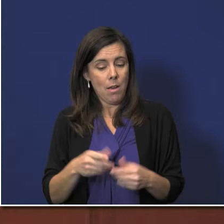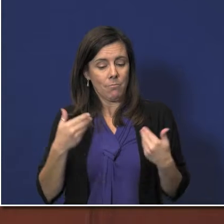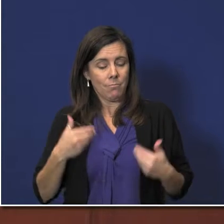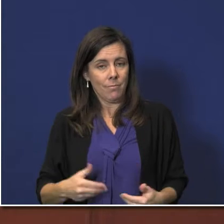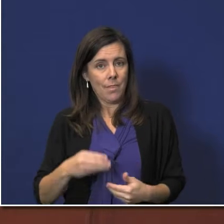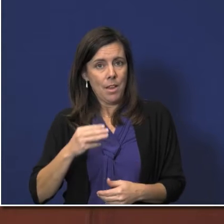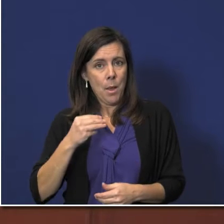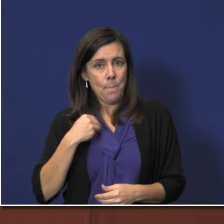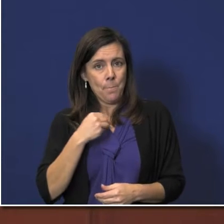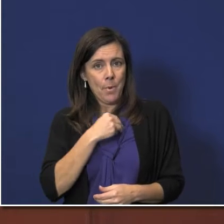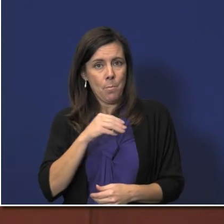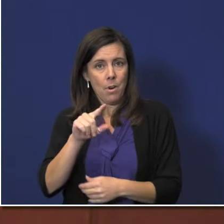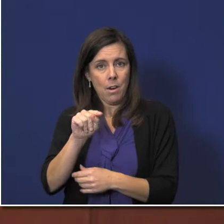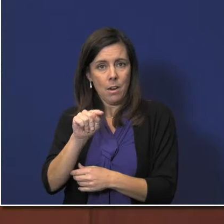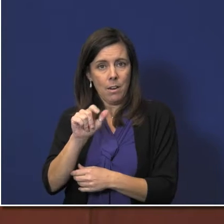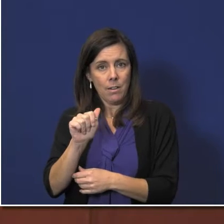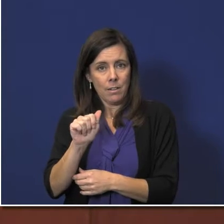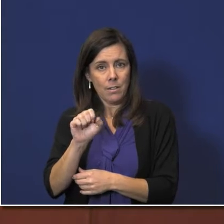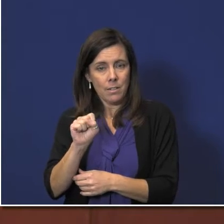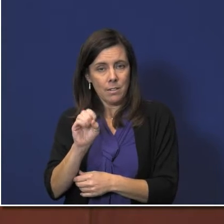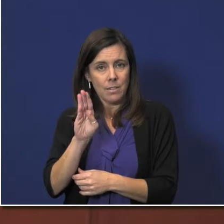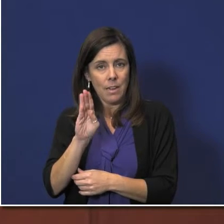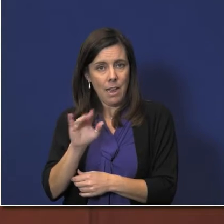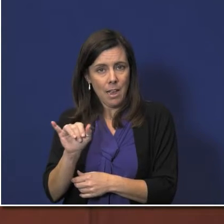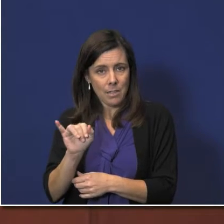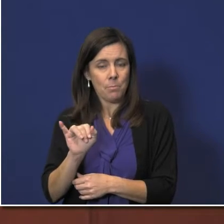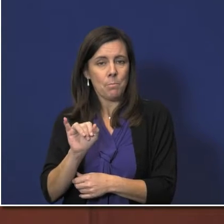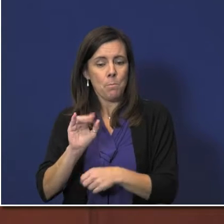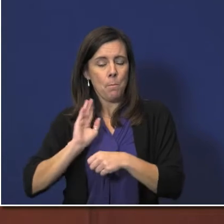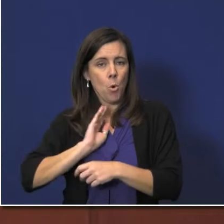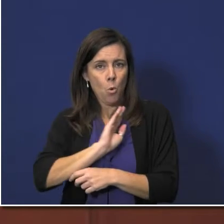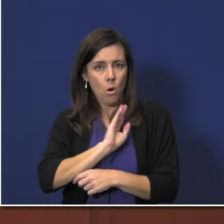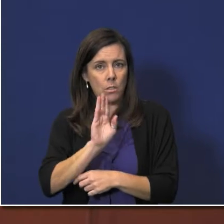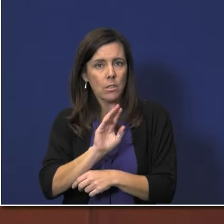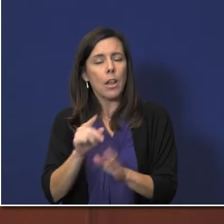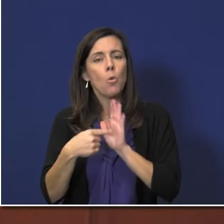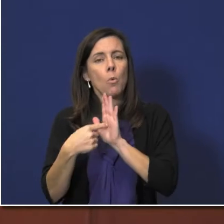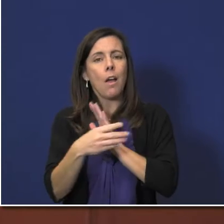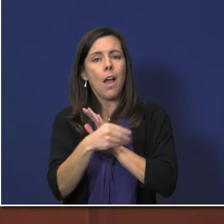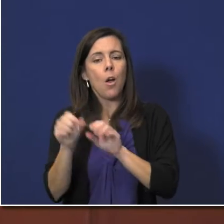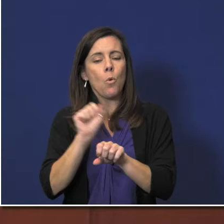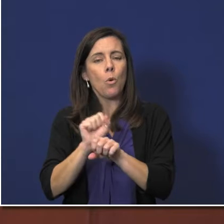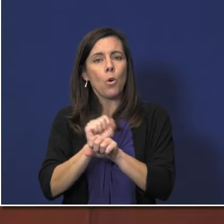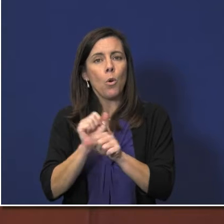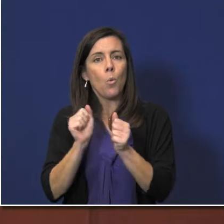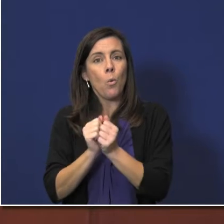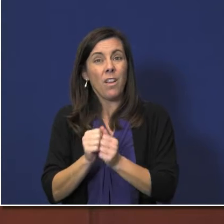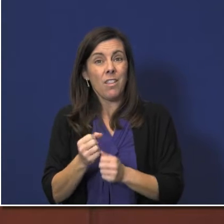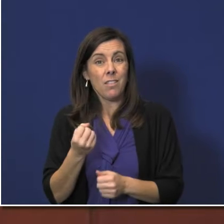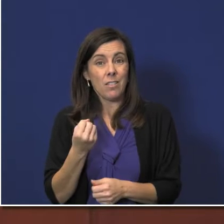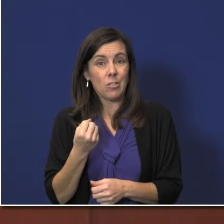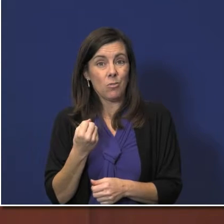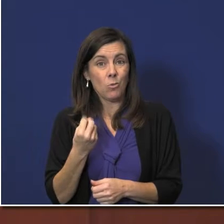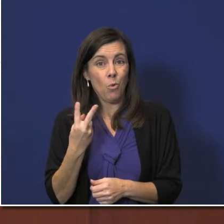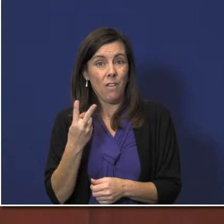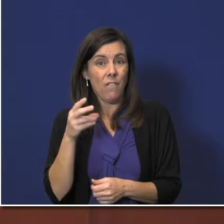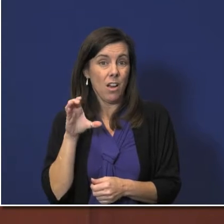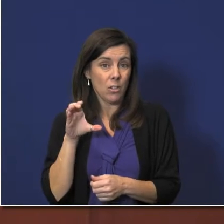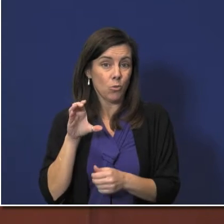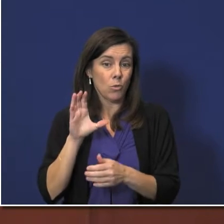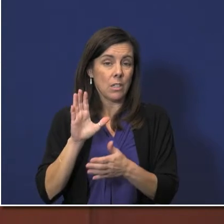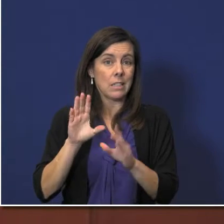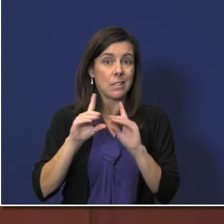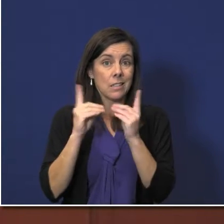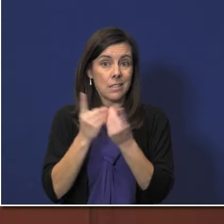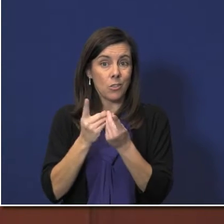TASB board, which represents and works with the 1,200 school districts in Texas, I will tell you that